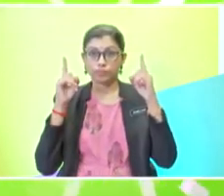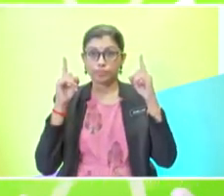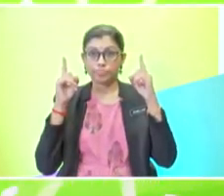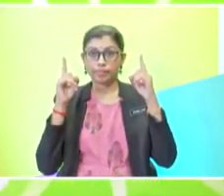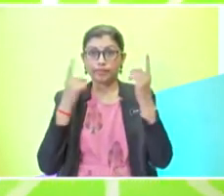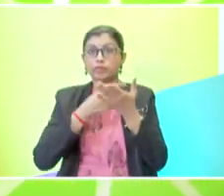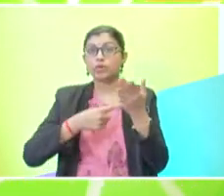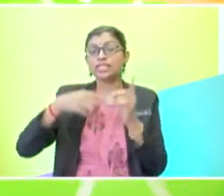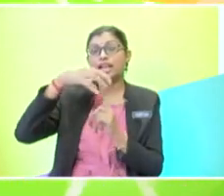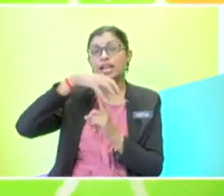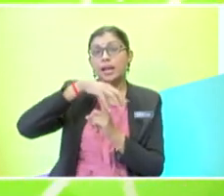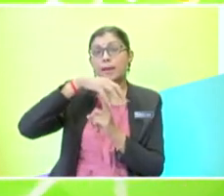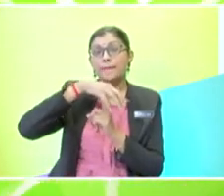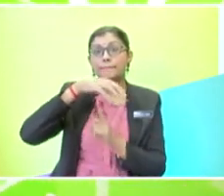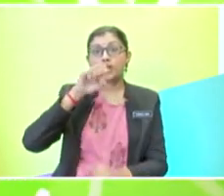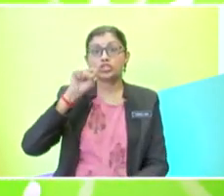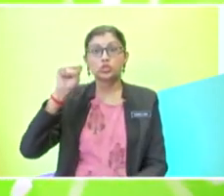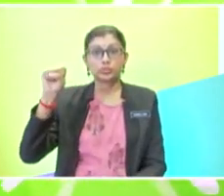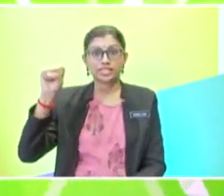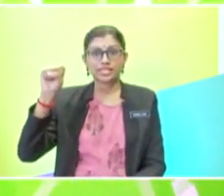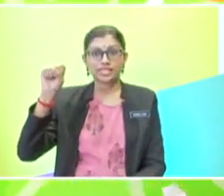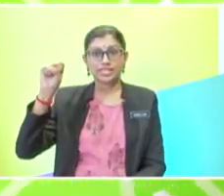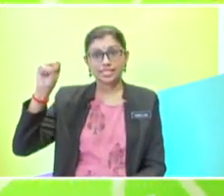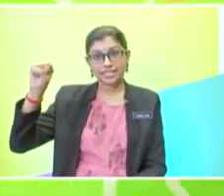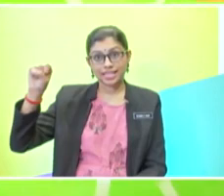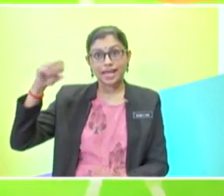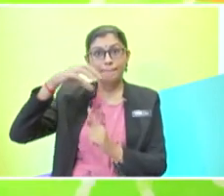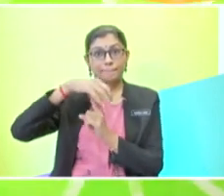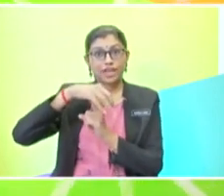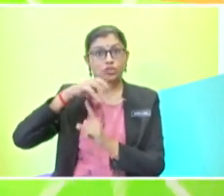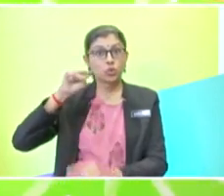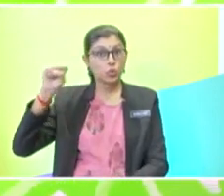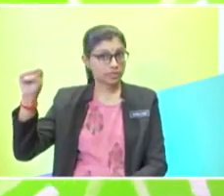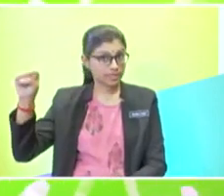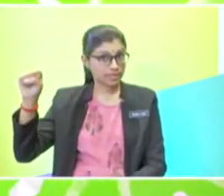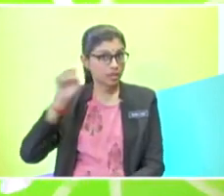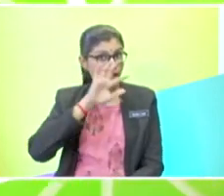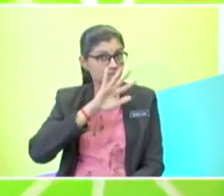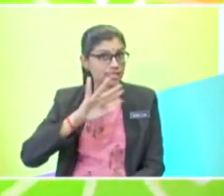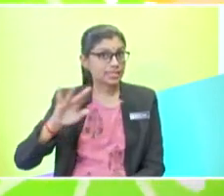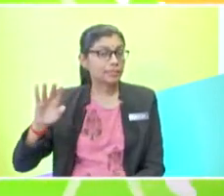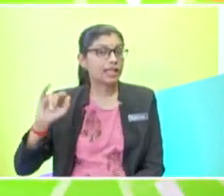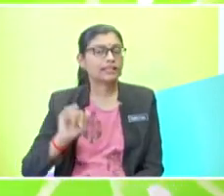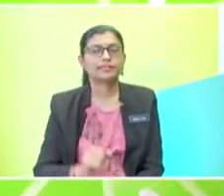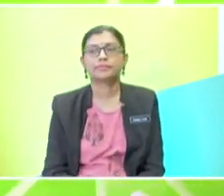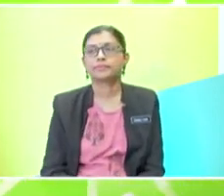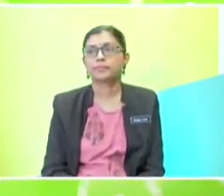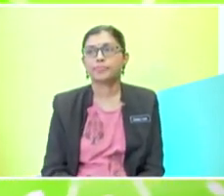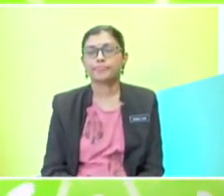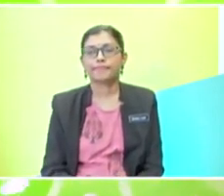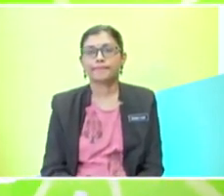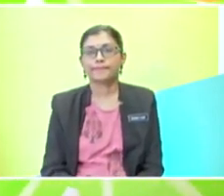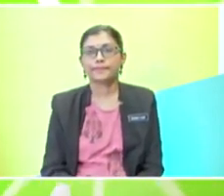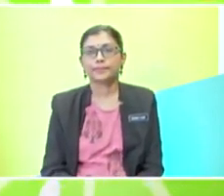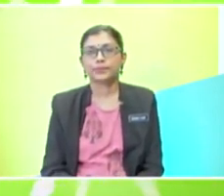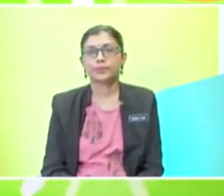a mushrooms, okay? It's a picture of mushroom, okay? Pictures of mushrooms there.